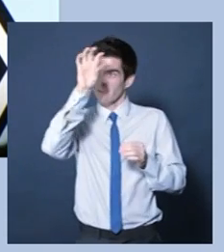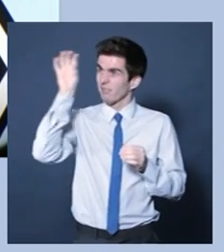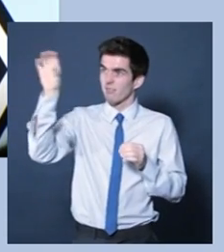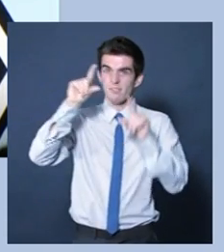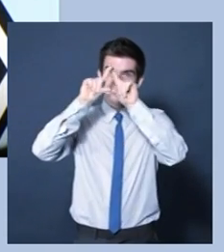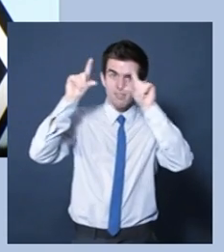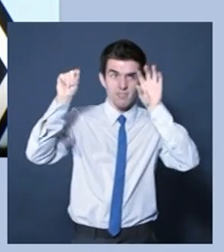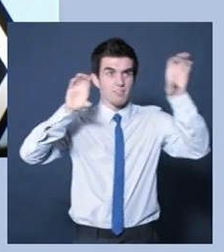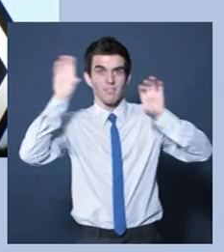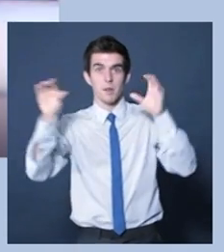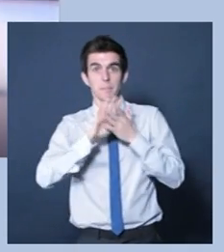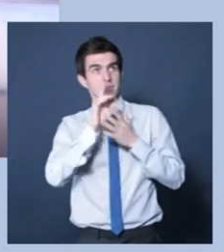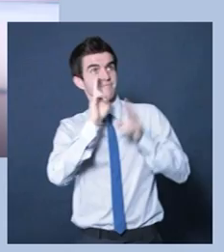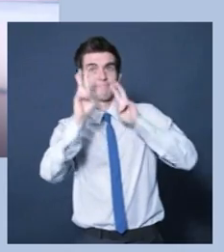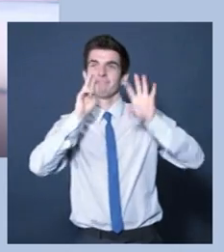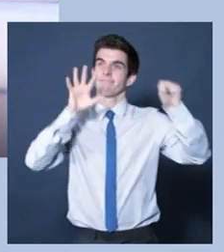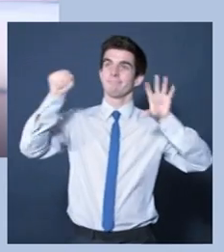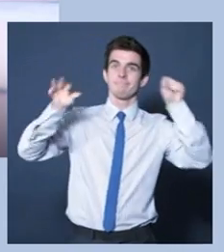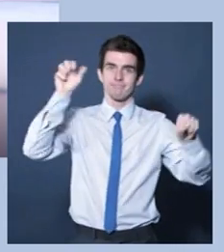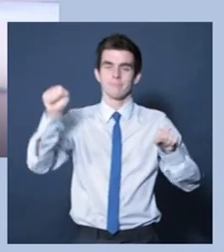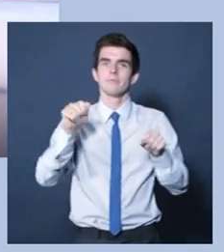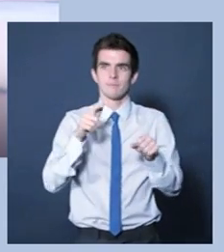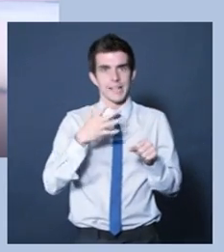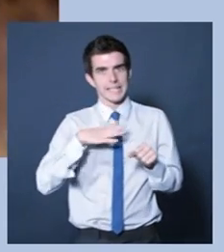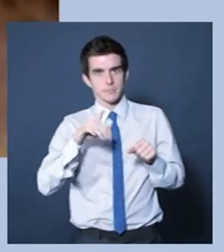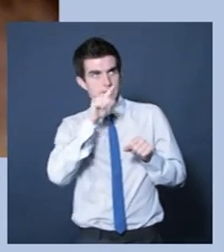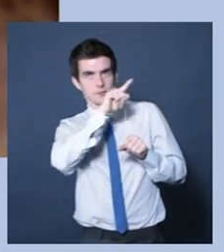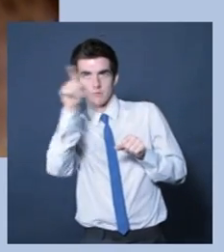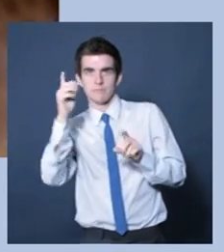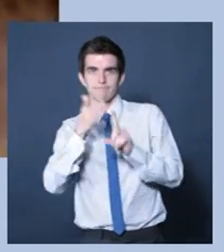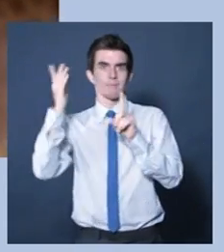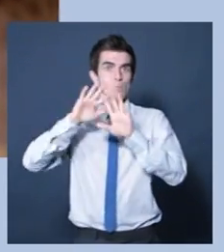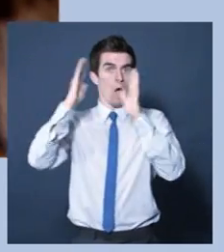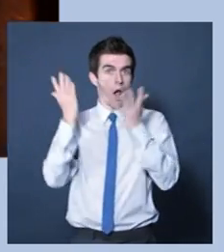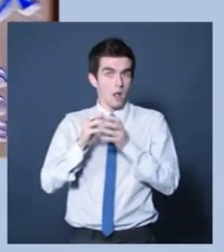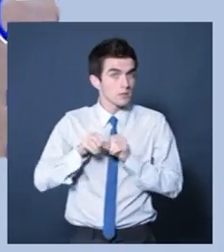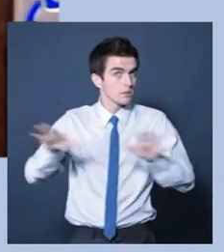easily what they see and what they do. So, you know, there's a lot of reasons for using graphical symbols